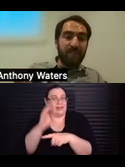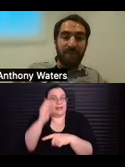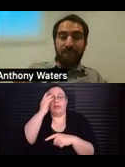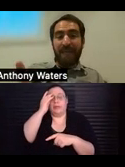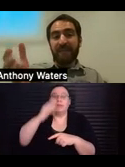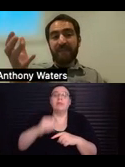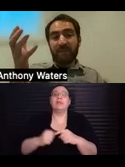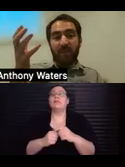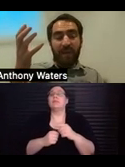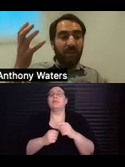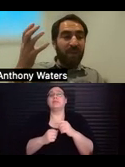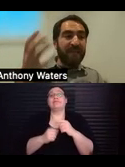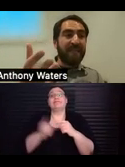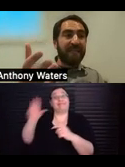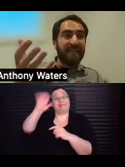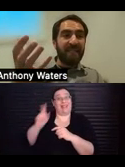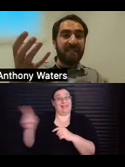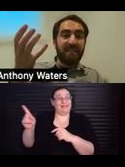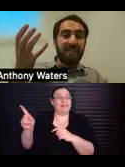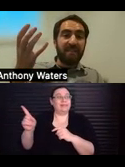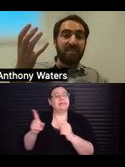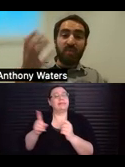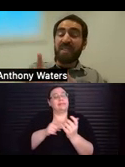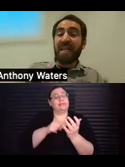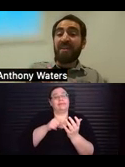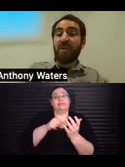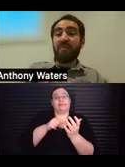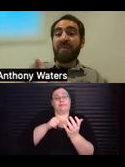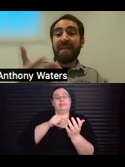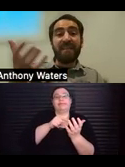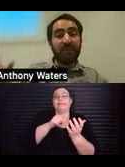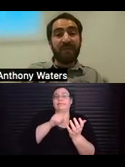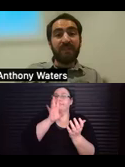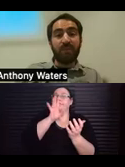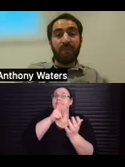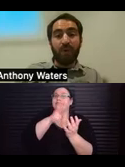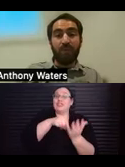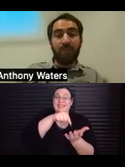This man is reading his suicide